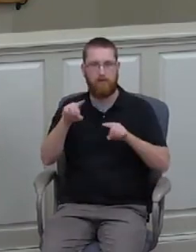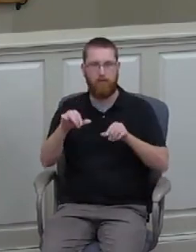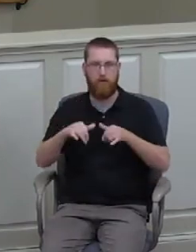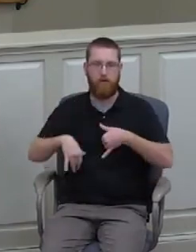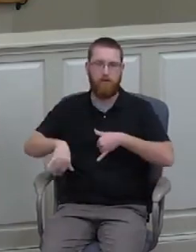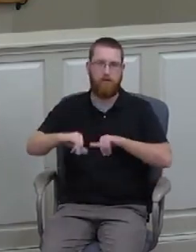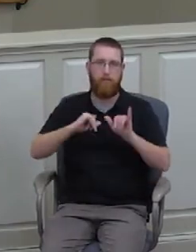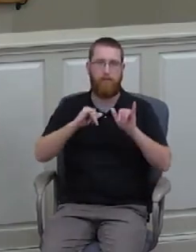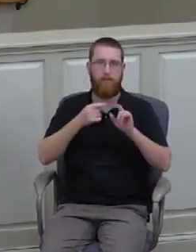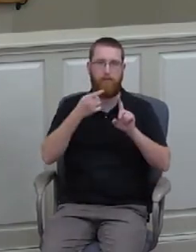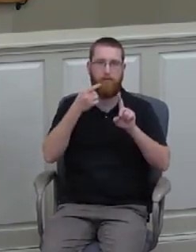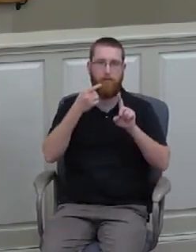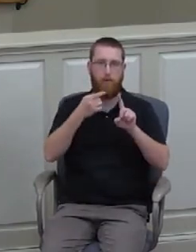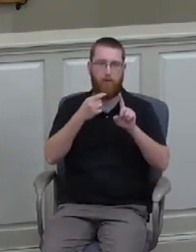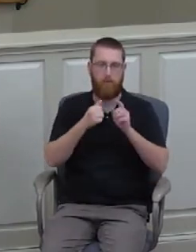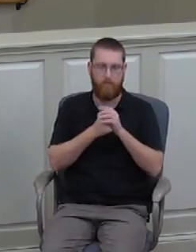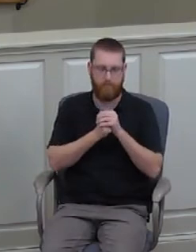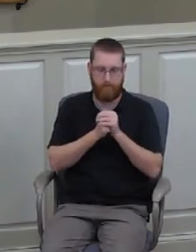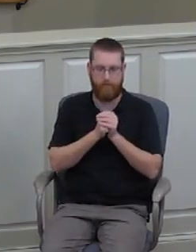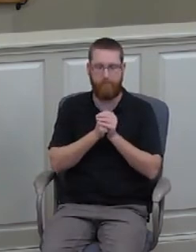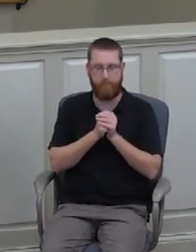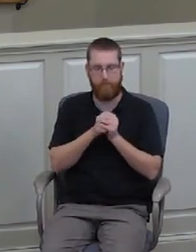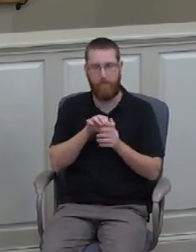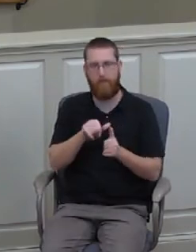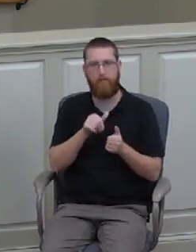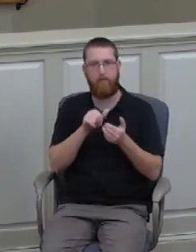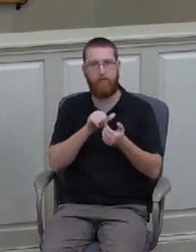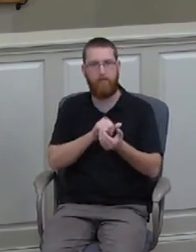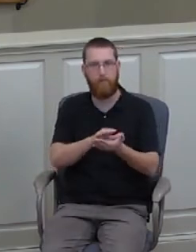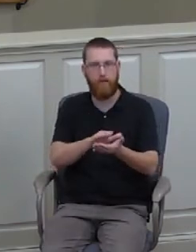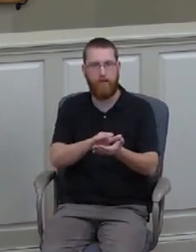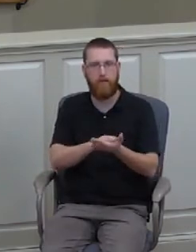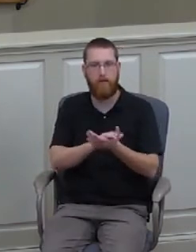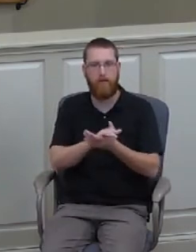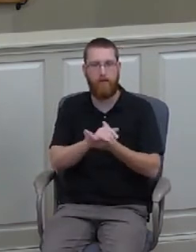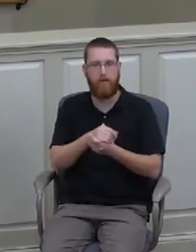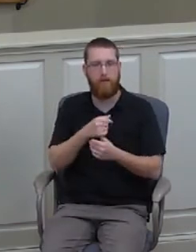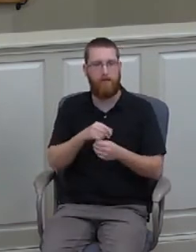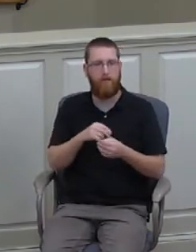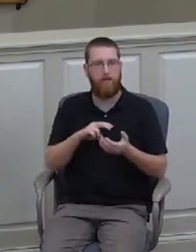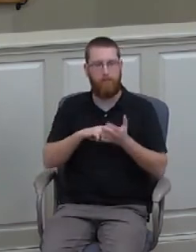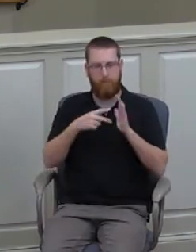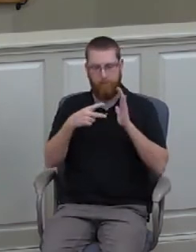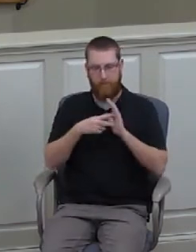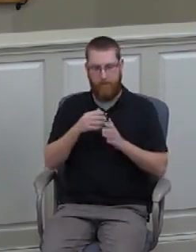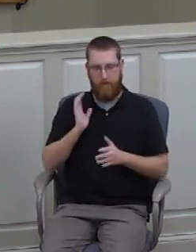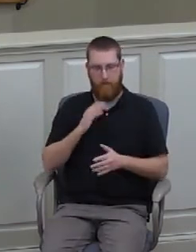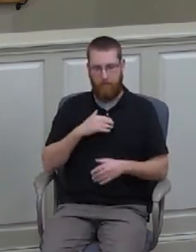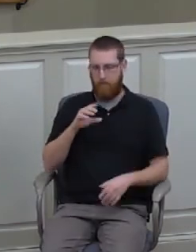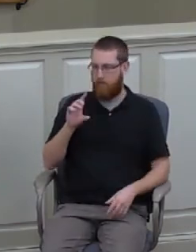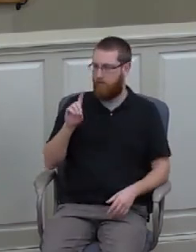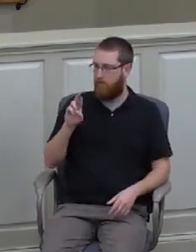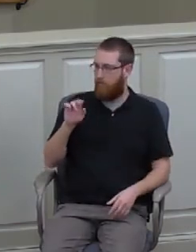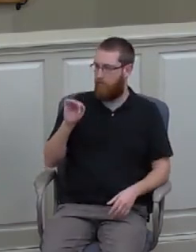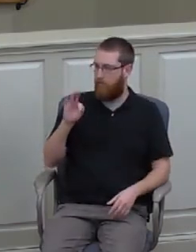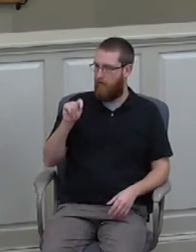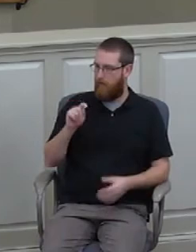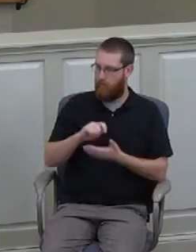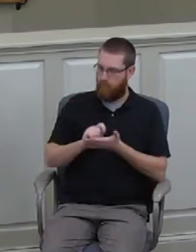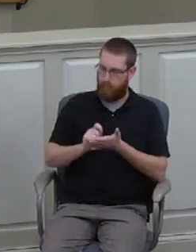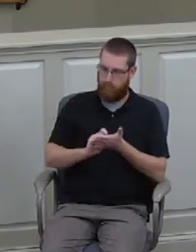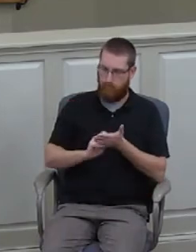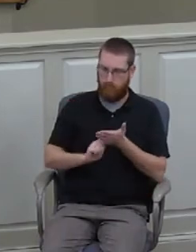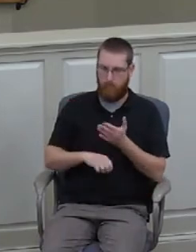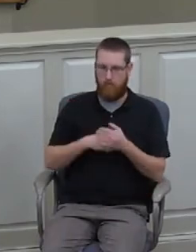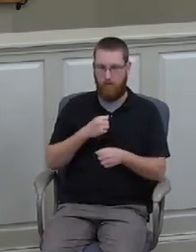goal. That was the way it was, the intention of the drafting was done, hopefully in an articulate manner